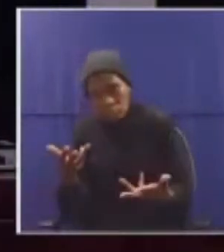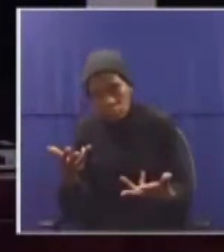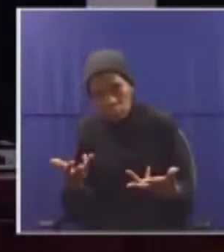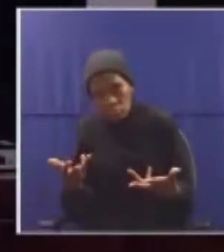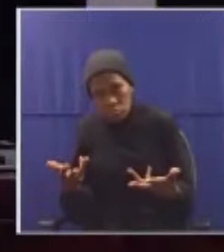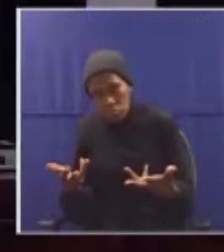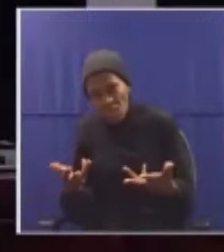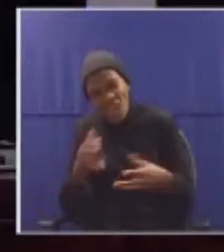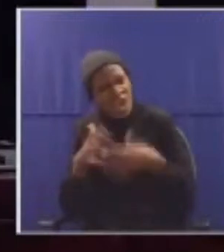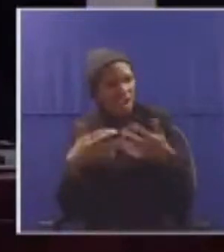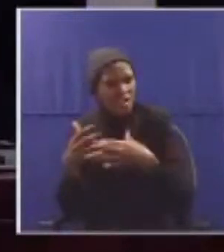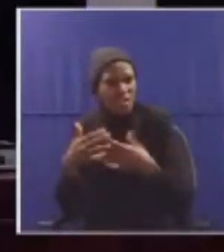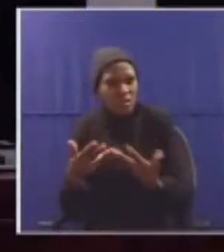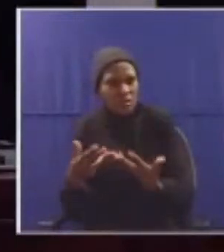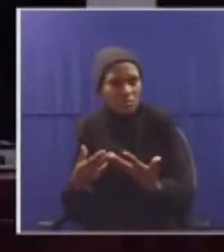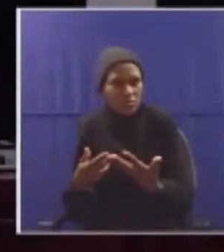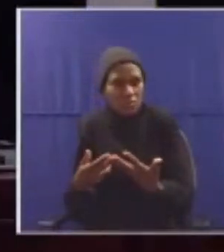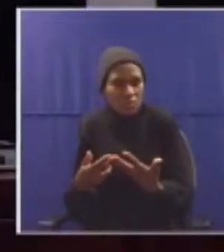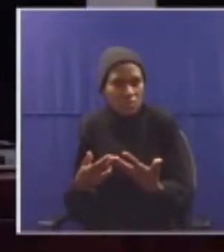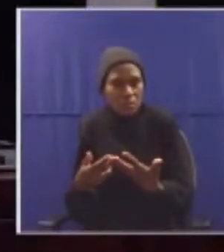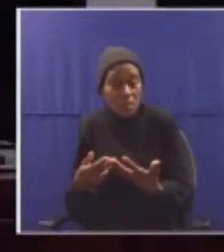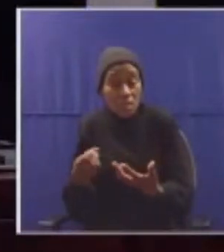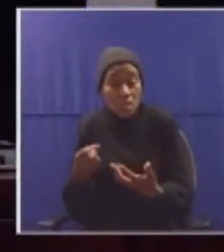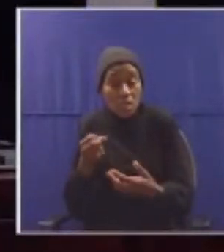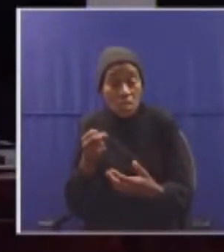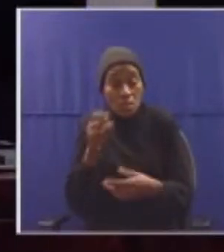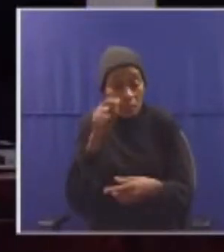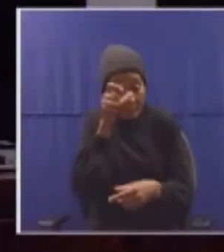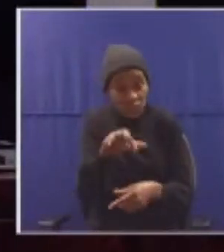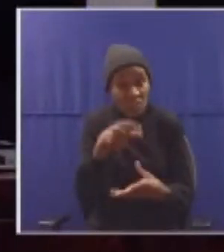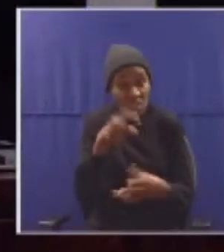items that will help them to be successful.